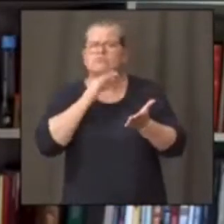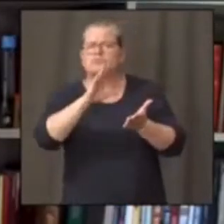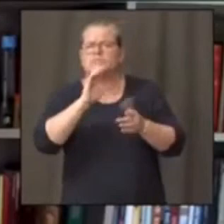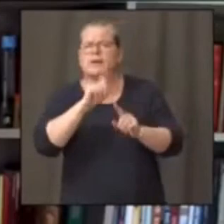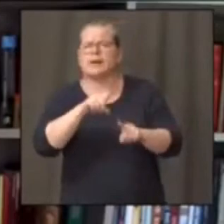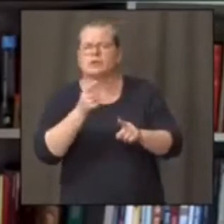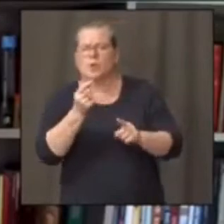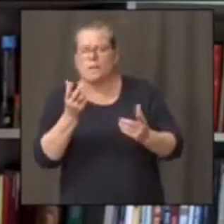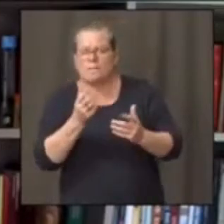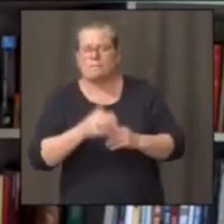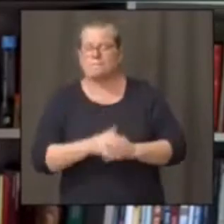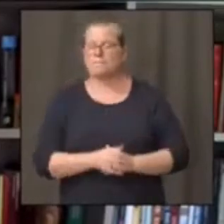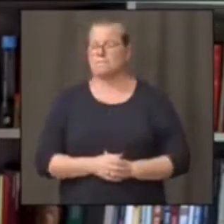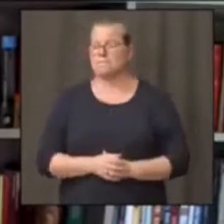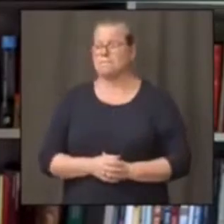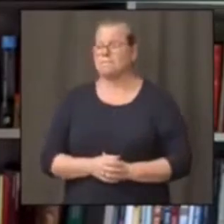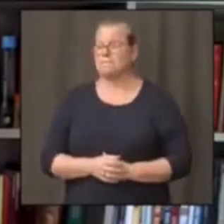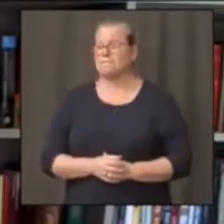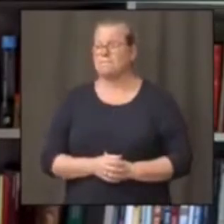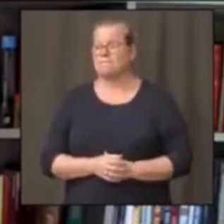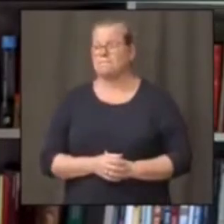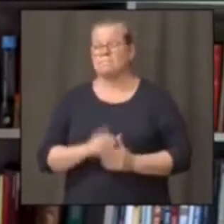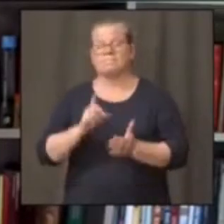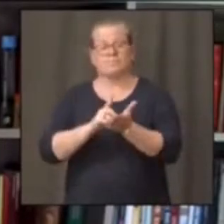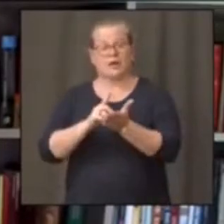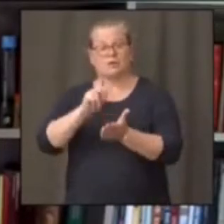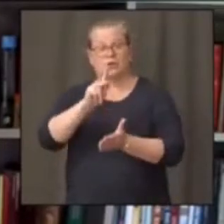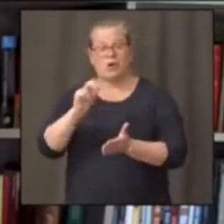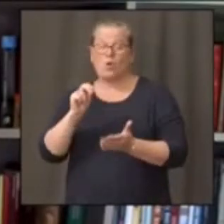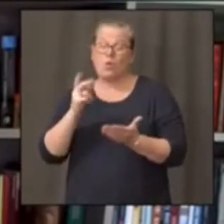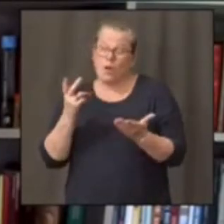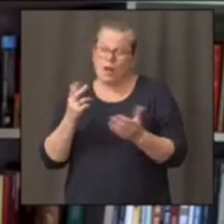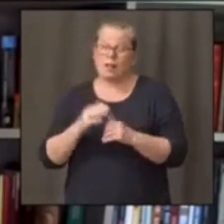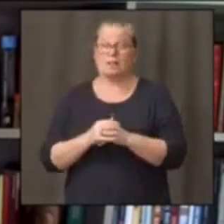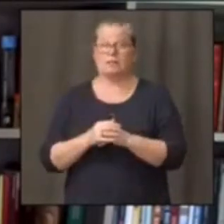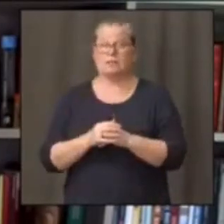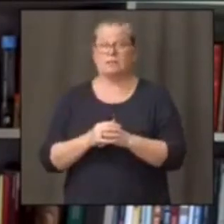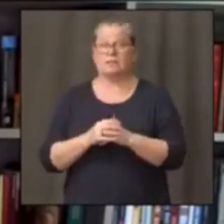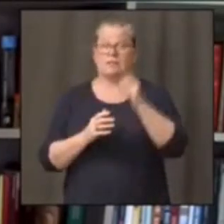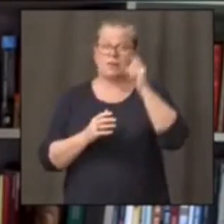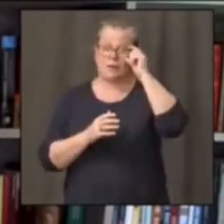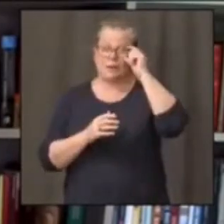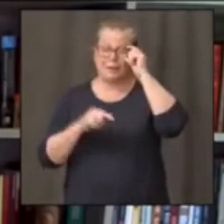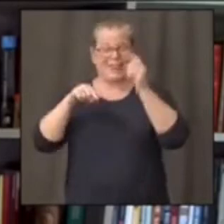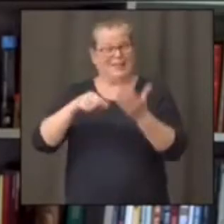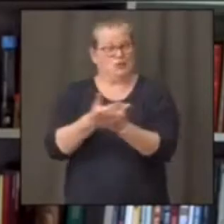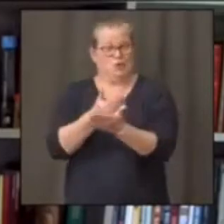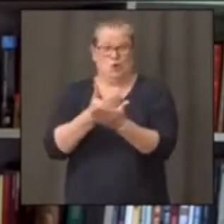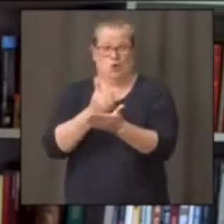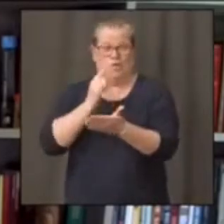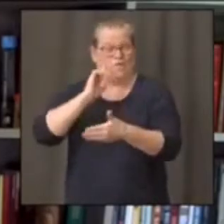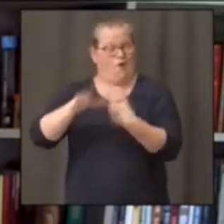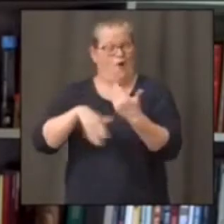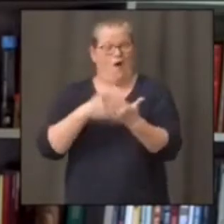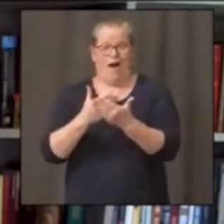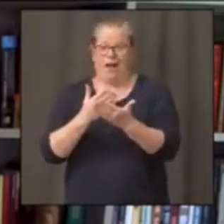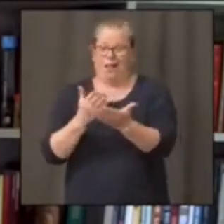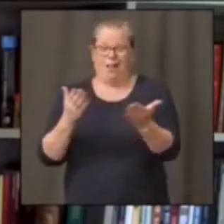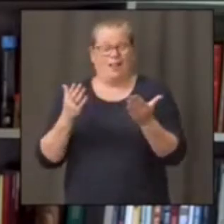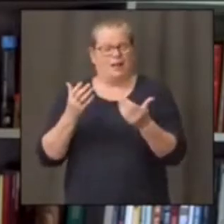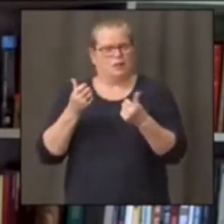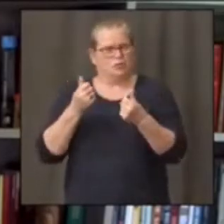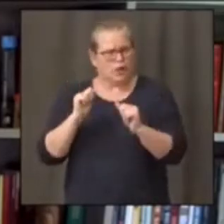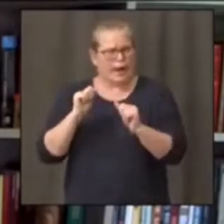much of this has been, I think an evolution for all of us, trying to understand how best to respond to the